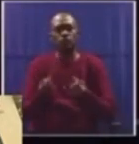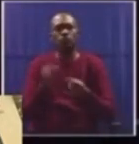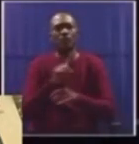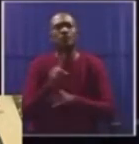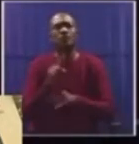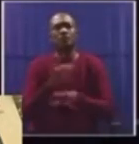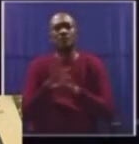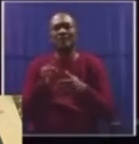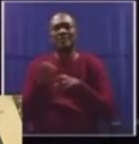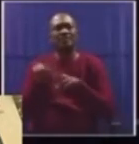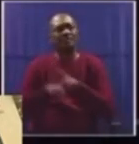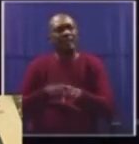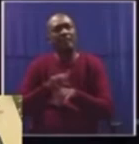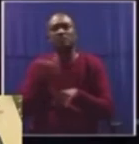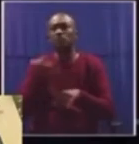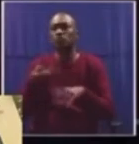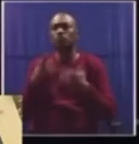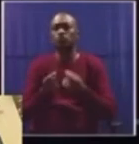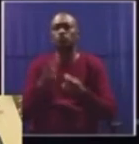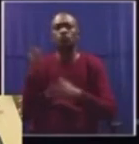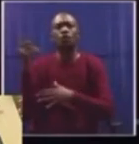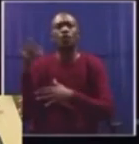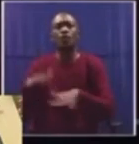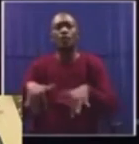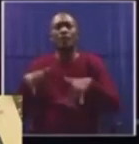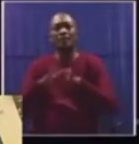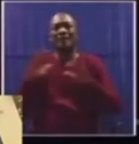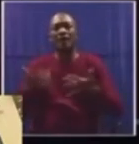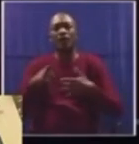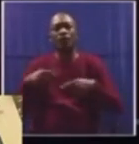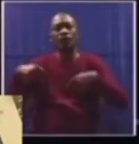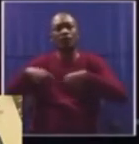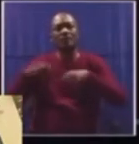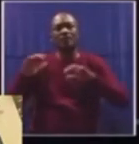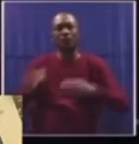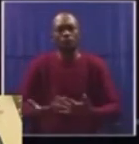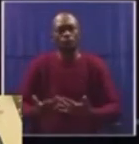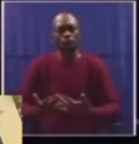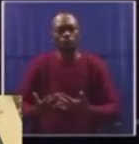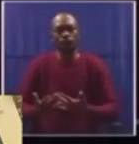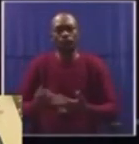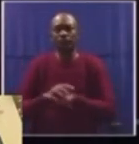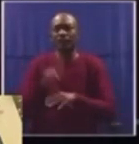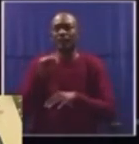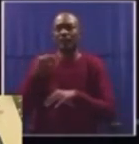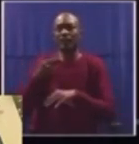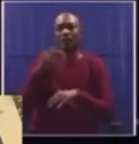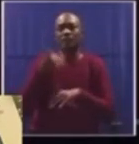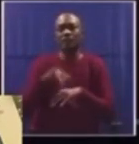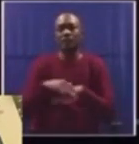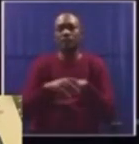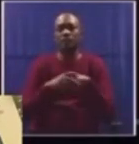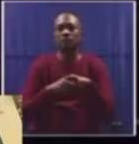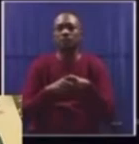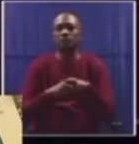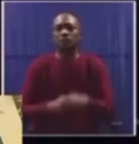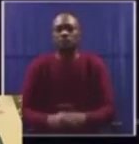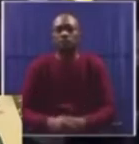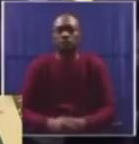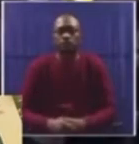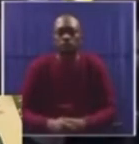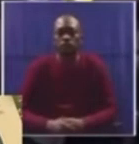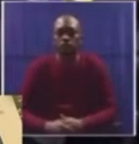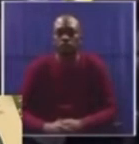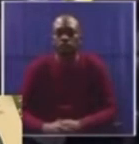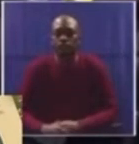present to Parliament precisely how it will be funded. The NHI is not... Honourable Member, there's a point